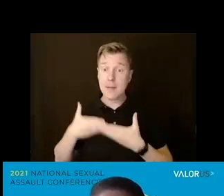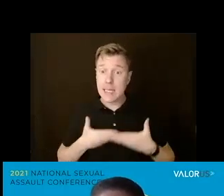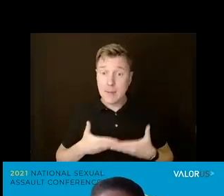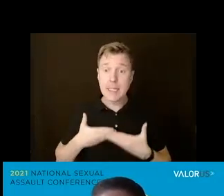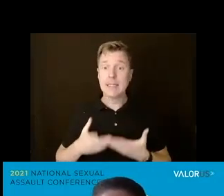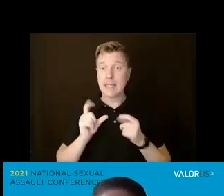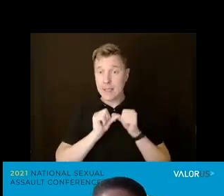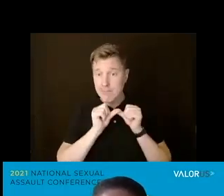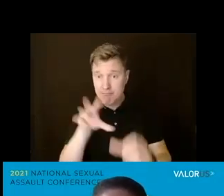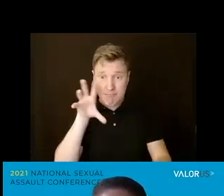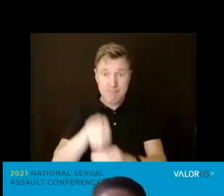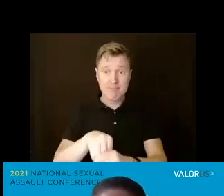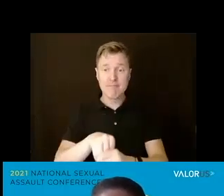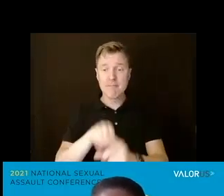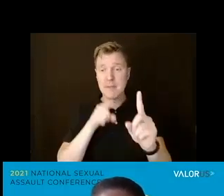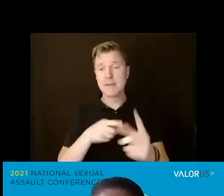really huge.